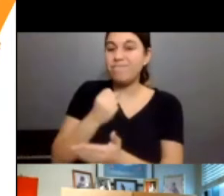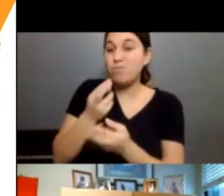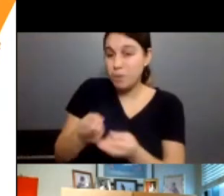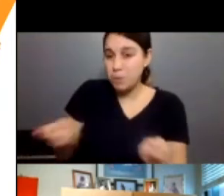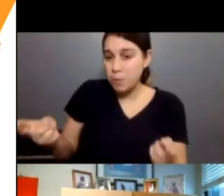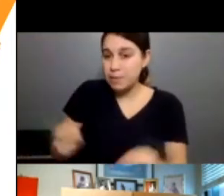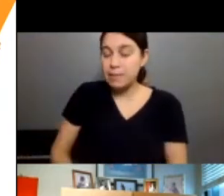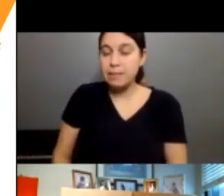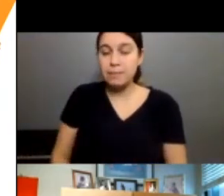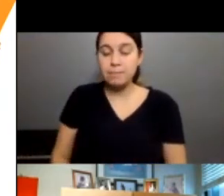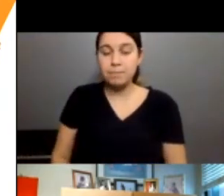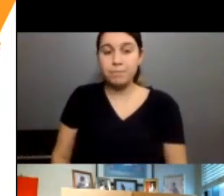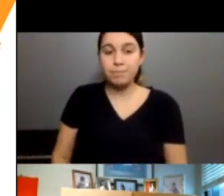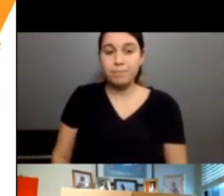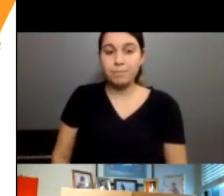relationship.